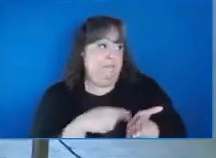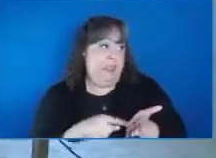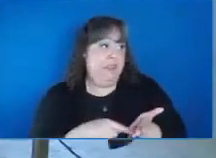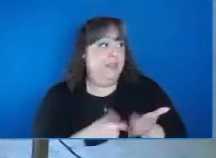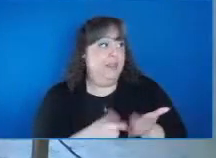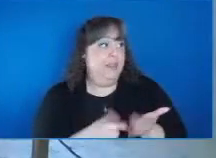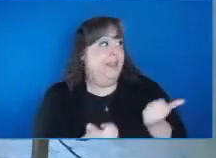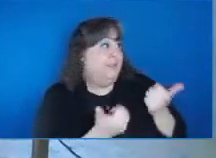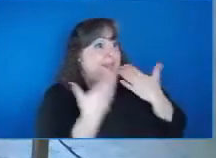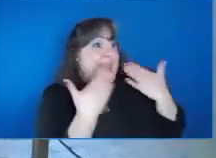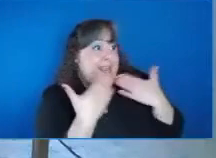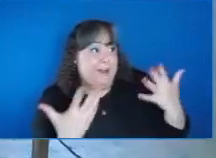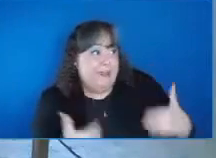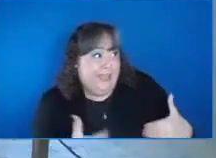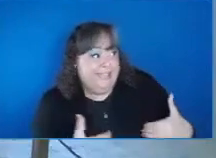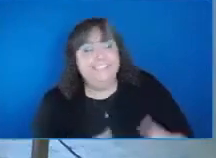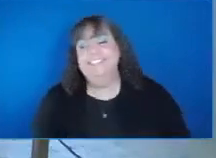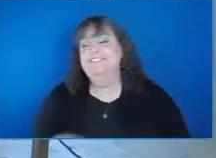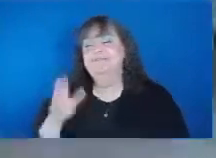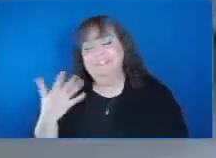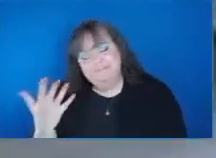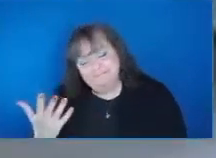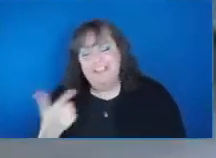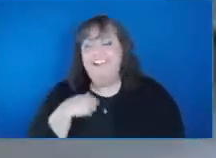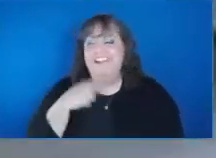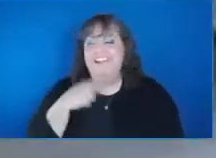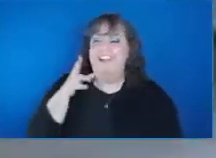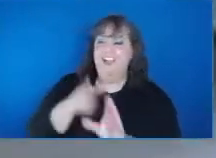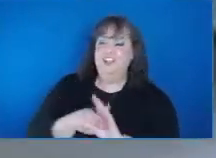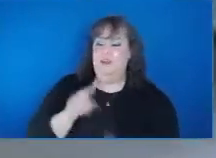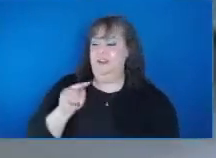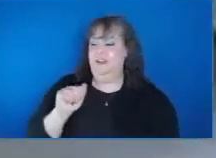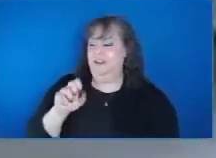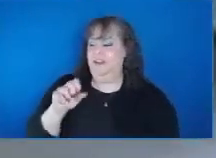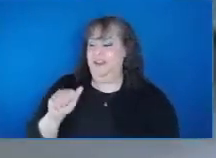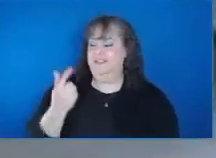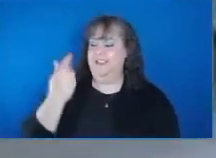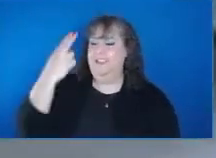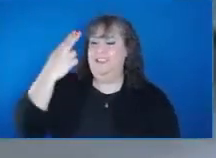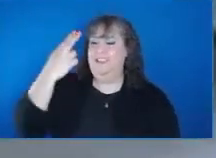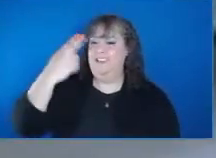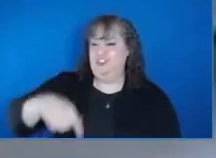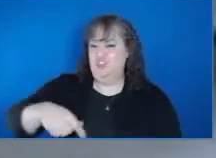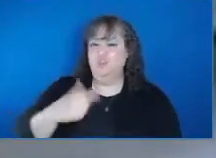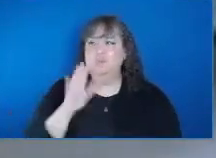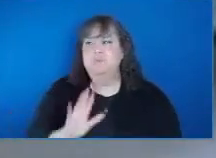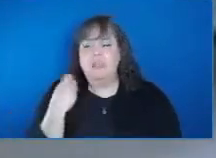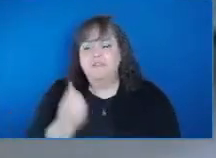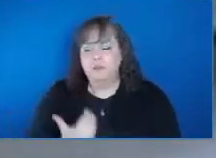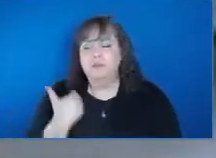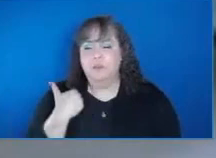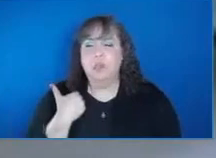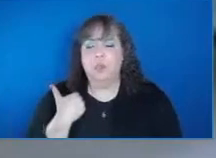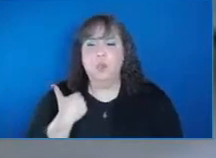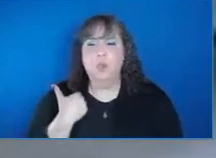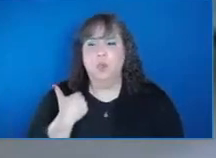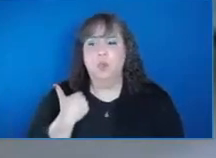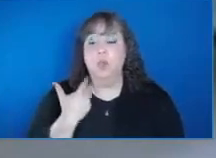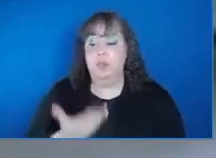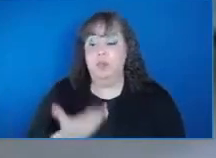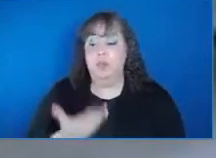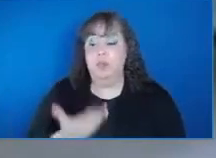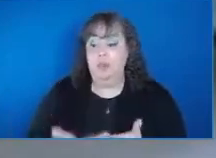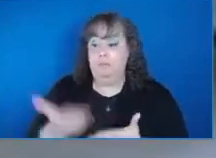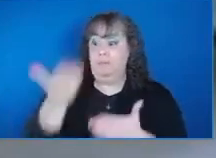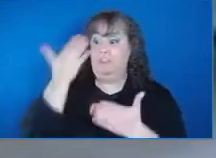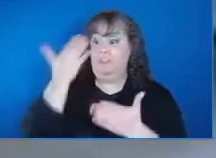Thank you very much. But I joined NASA headquarters about 3.5 years ago. And prior to that, I was